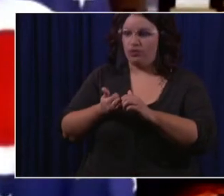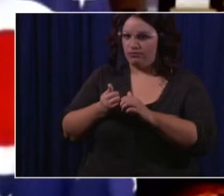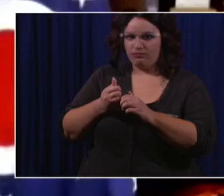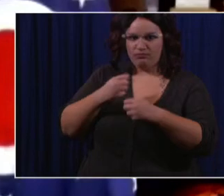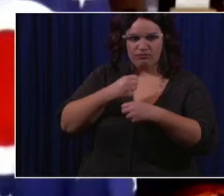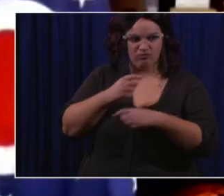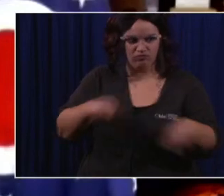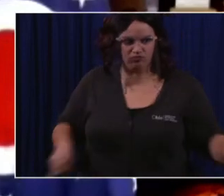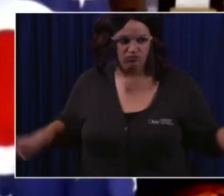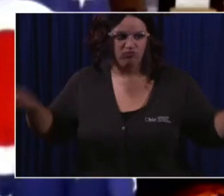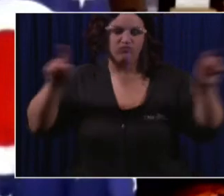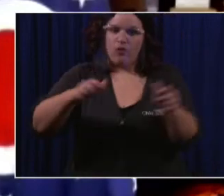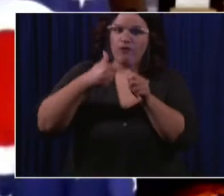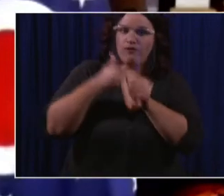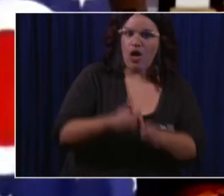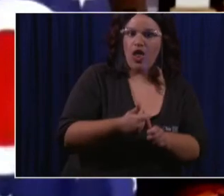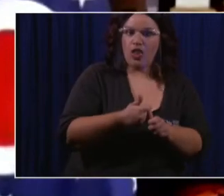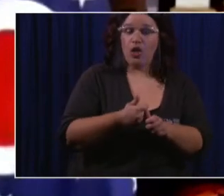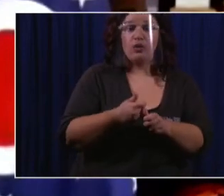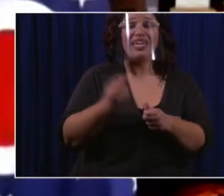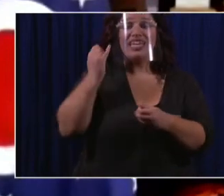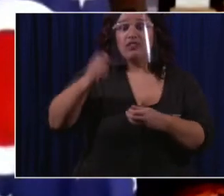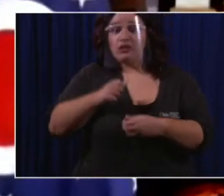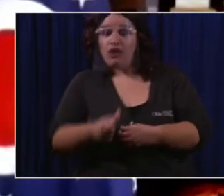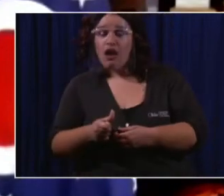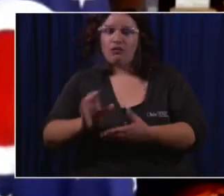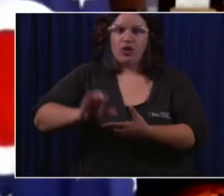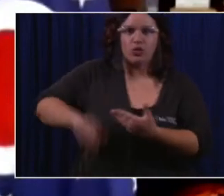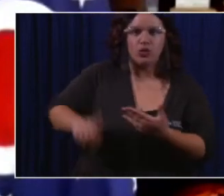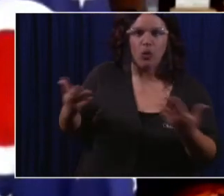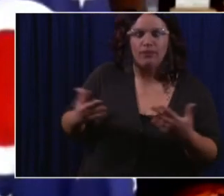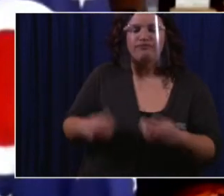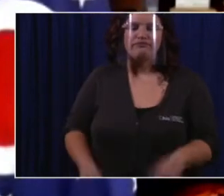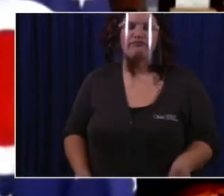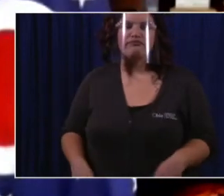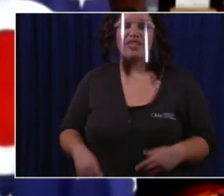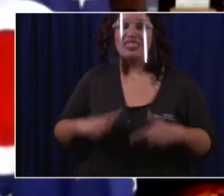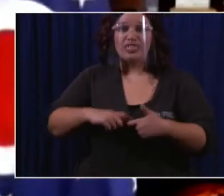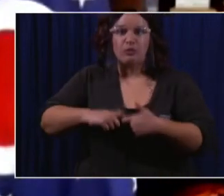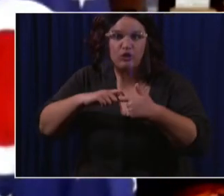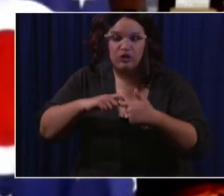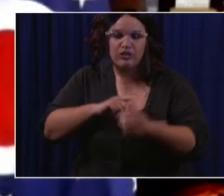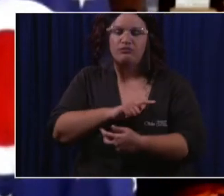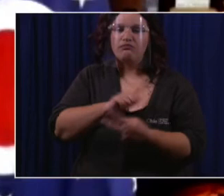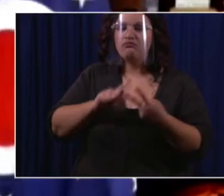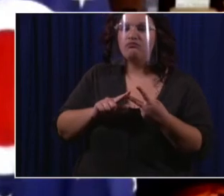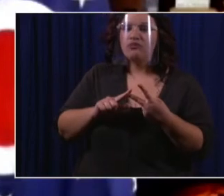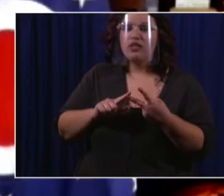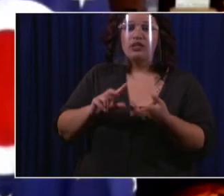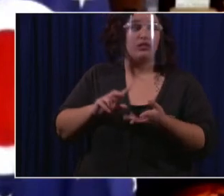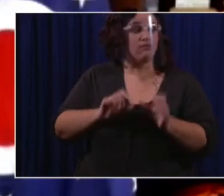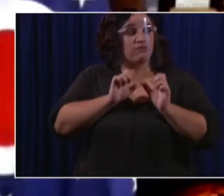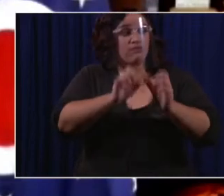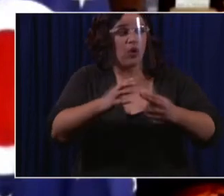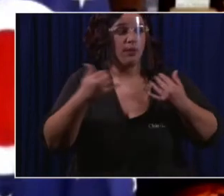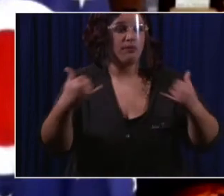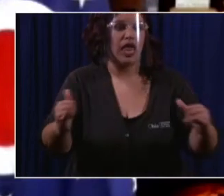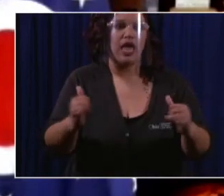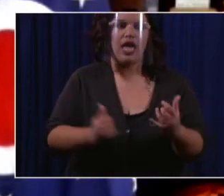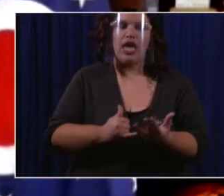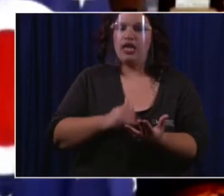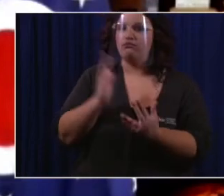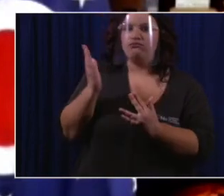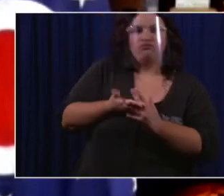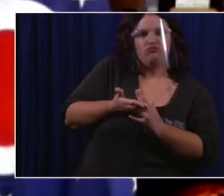forfeitures, suspension of seasons. And particularly now that many of these events are